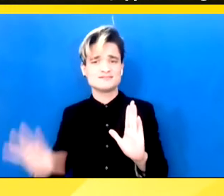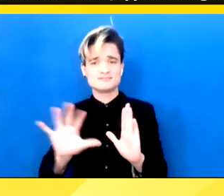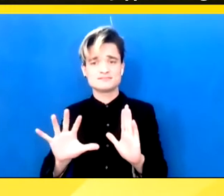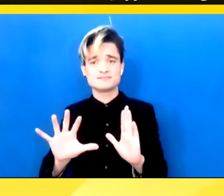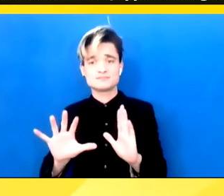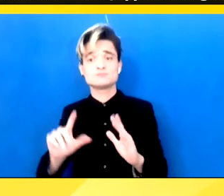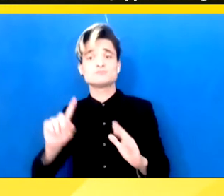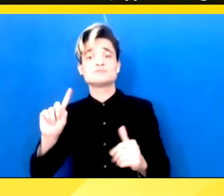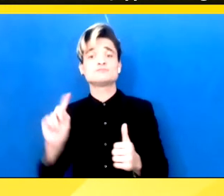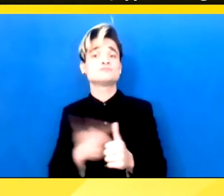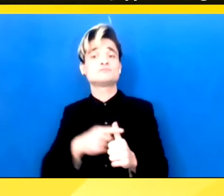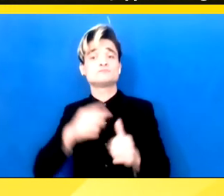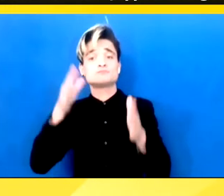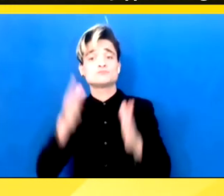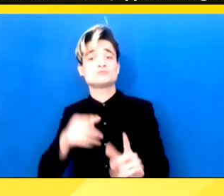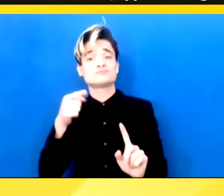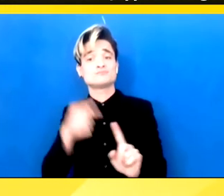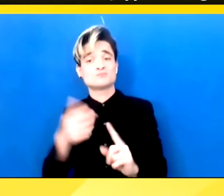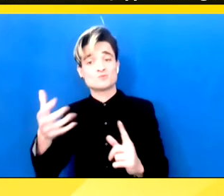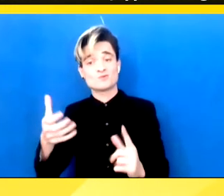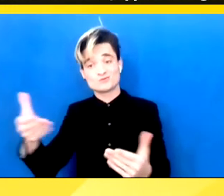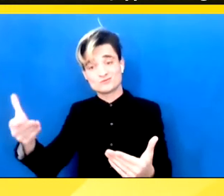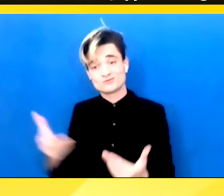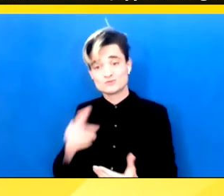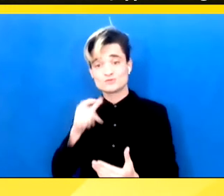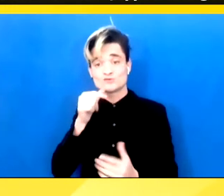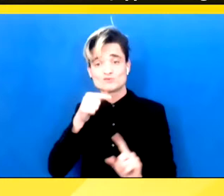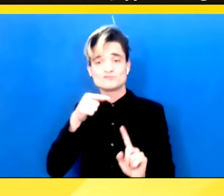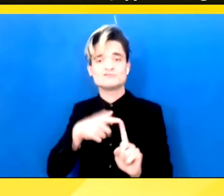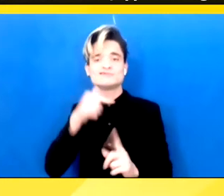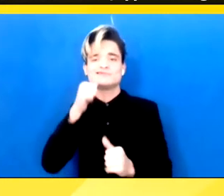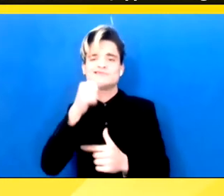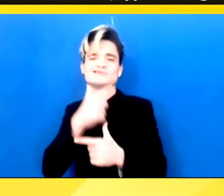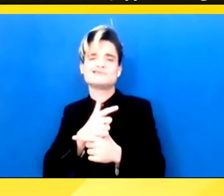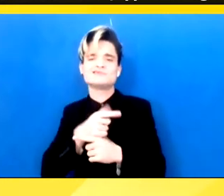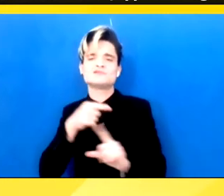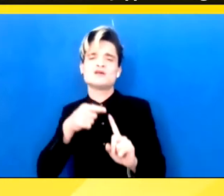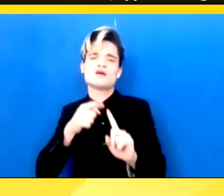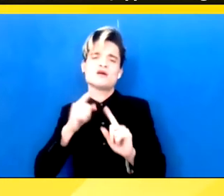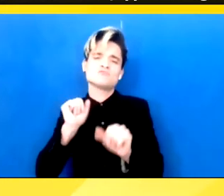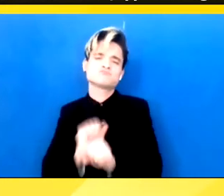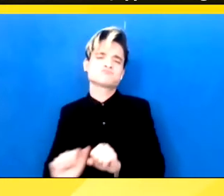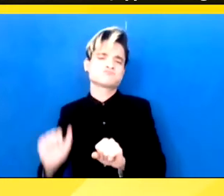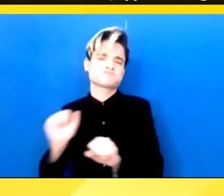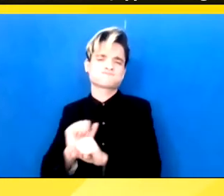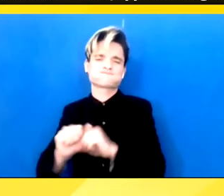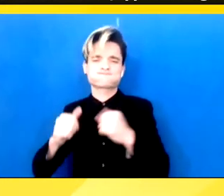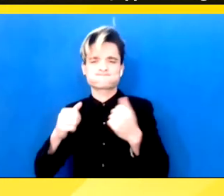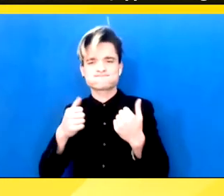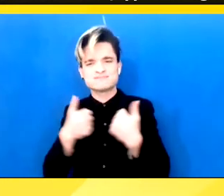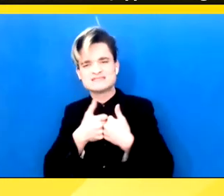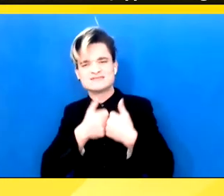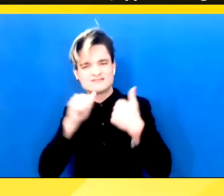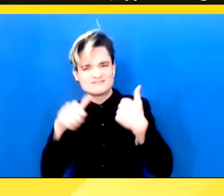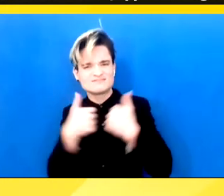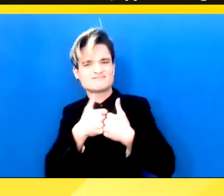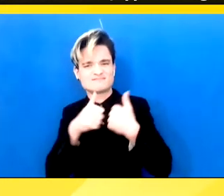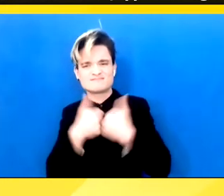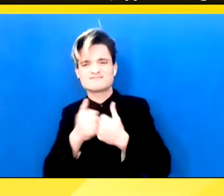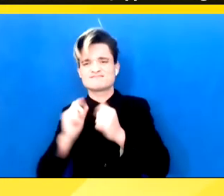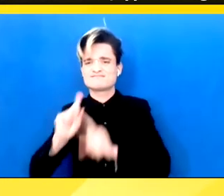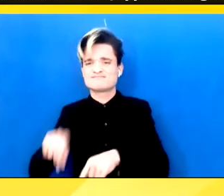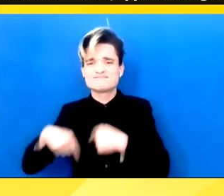is a sister who has been in these struggles on the front lines in this pandemic and so much before. President of